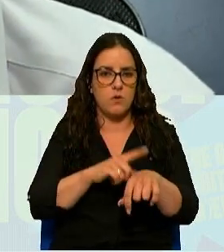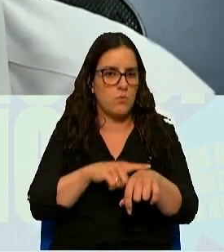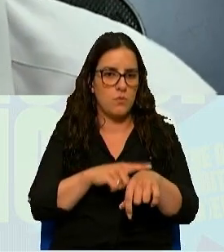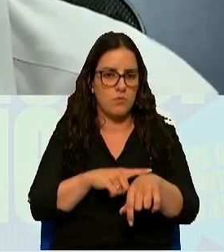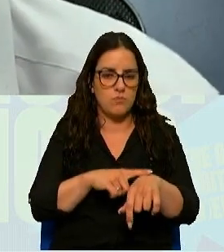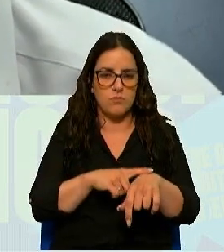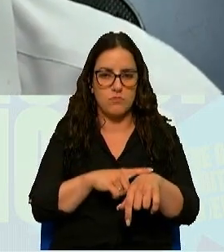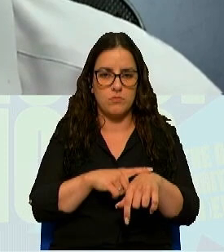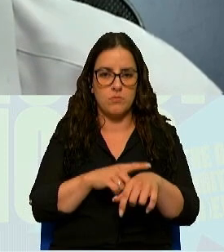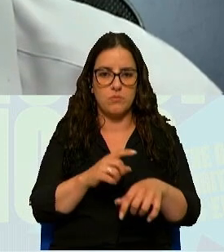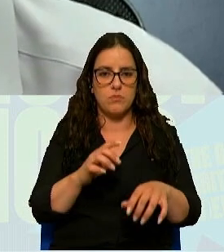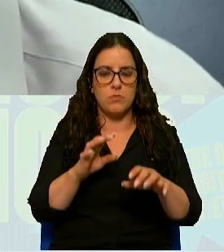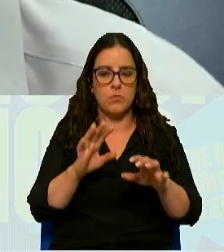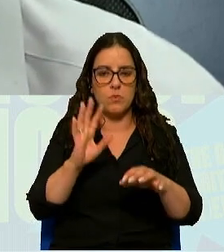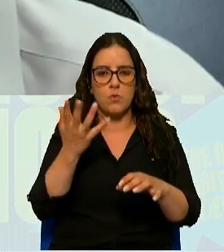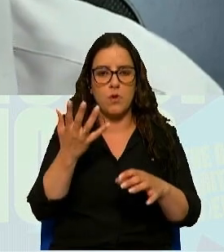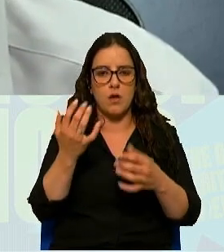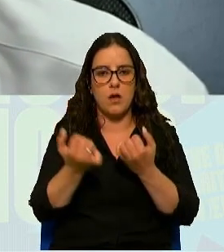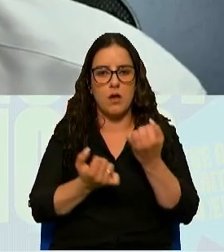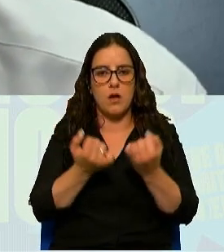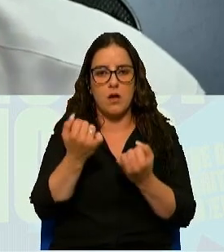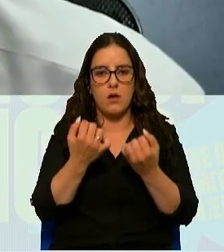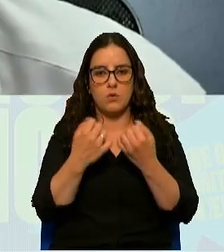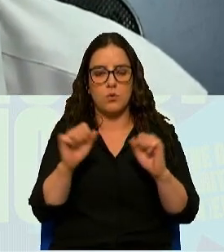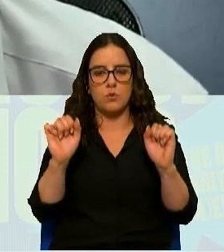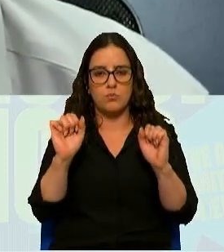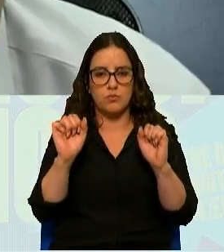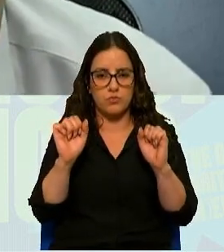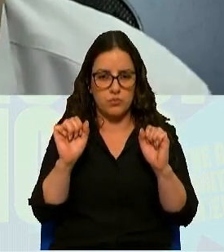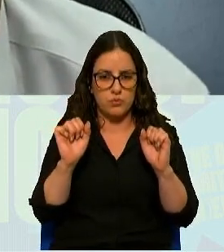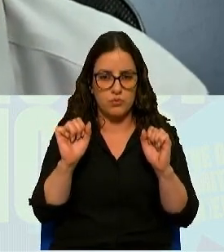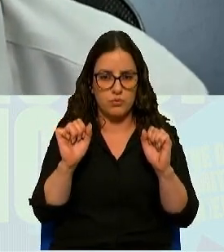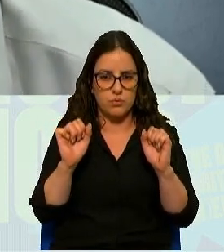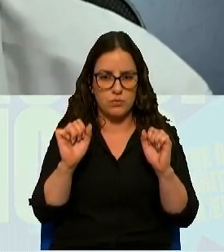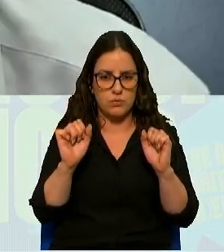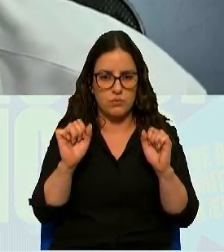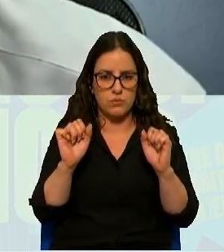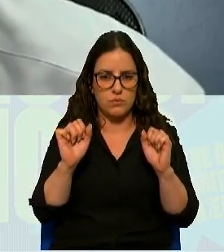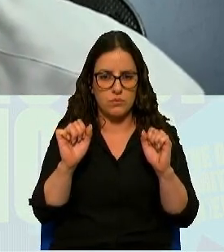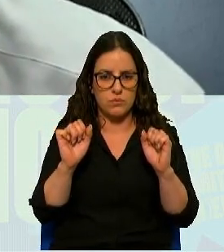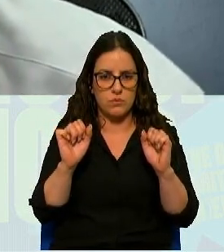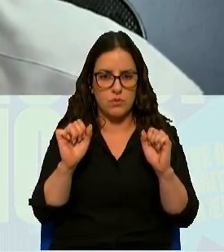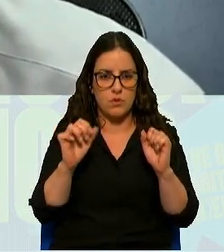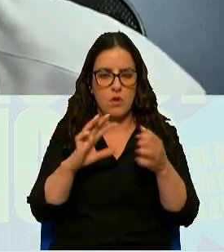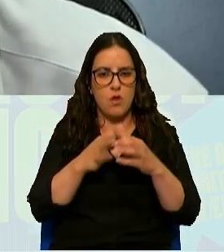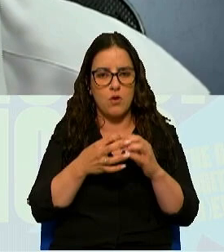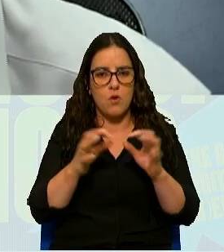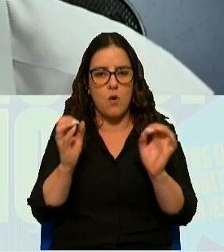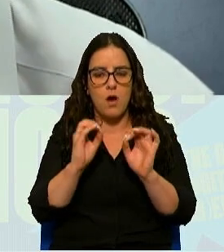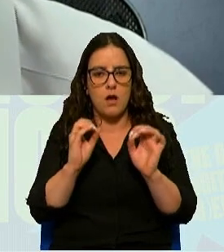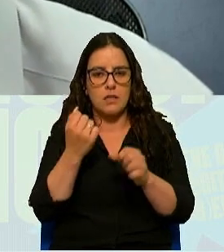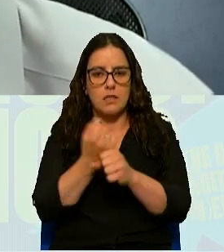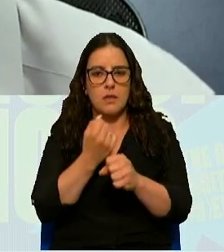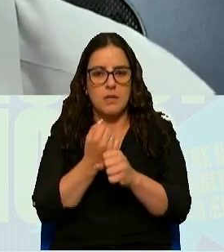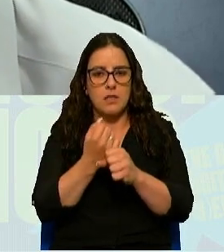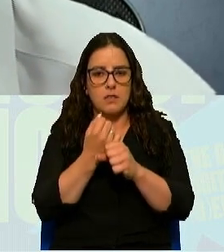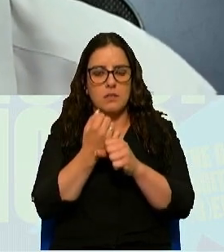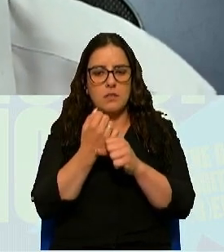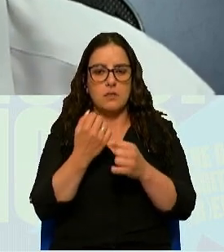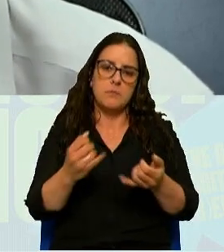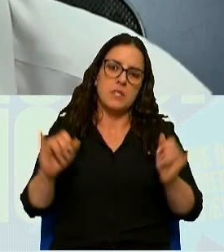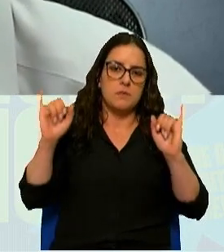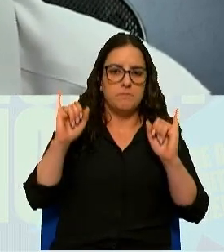When all of our cars are autonomous, it really doesn't make sense for them to be working independently of each other. They all have great sensors,